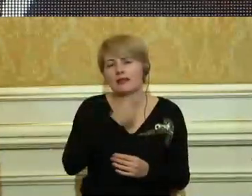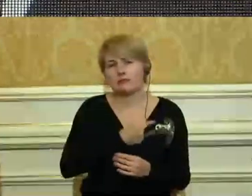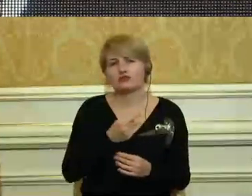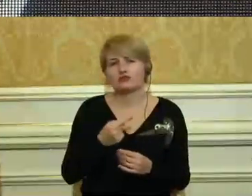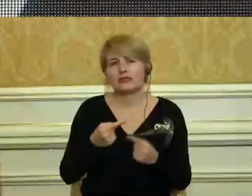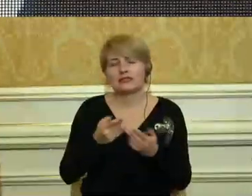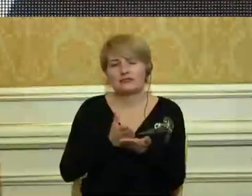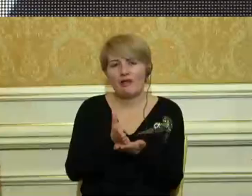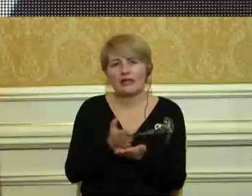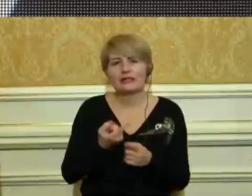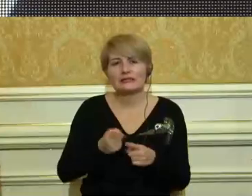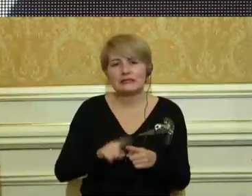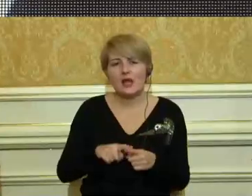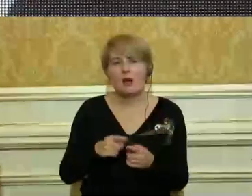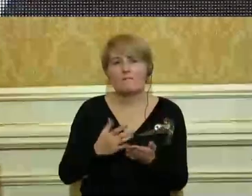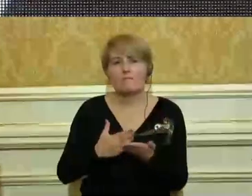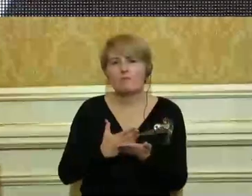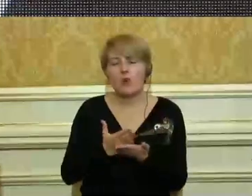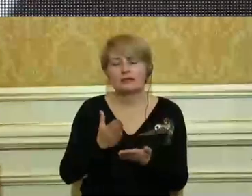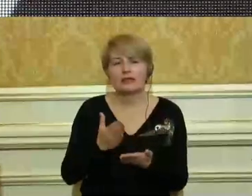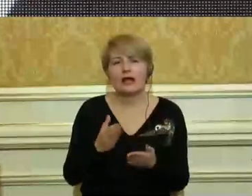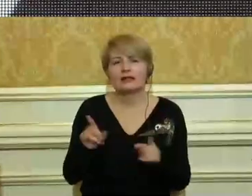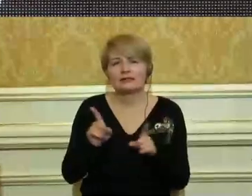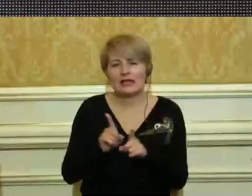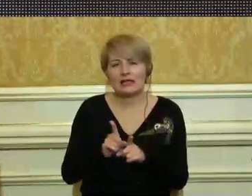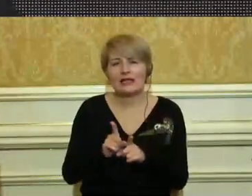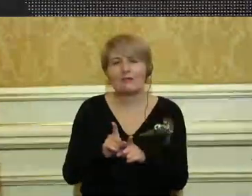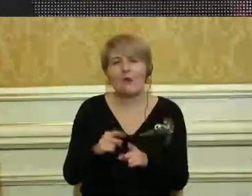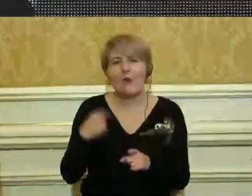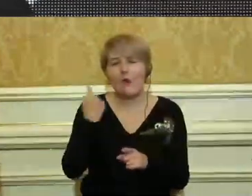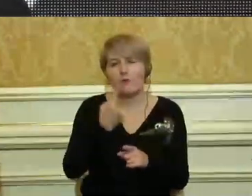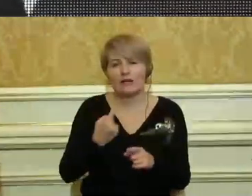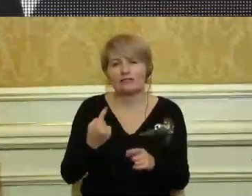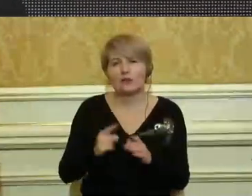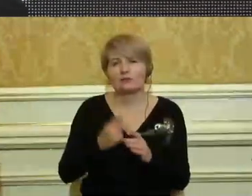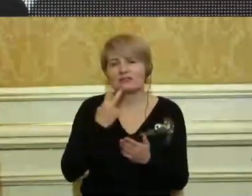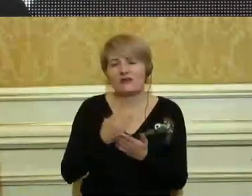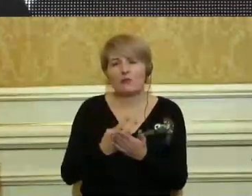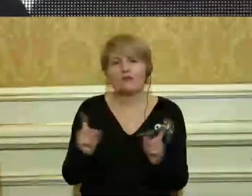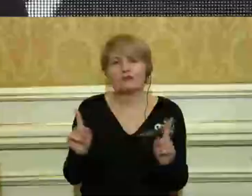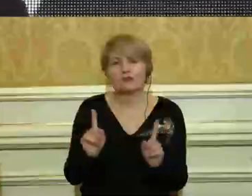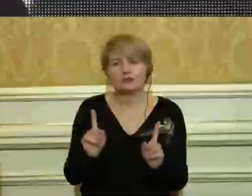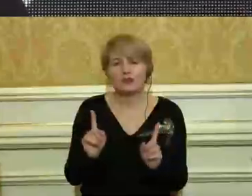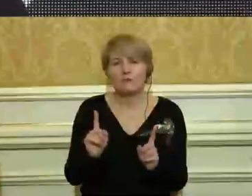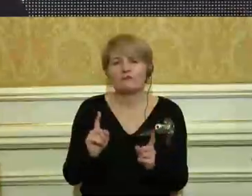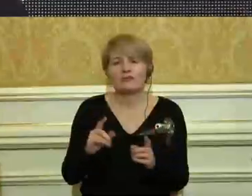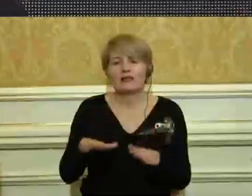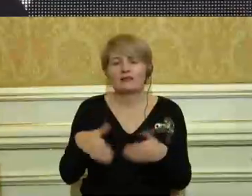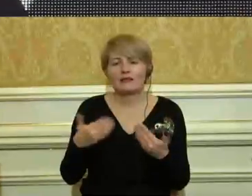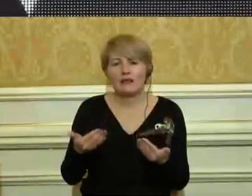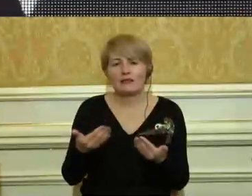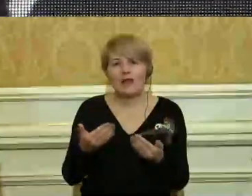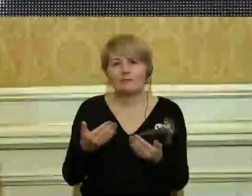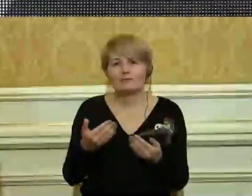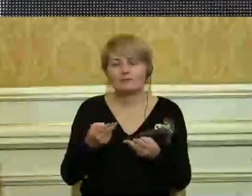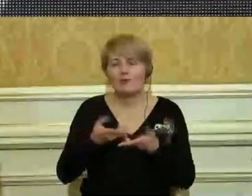in a sense that the government or the public services are not that advanced